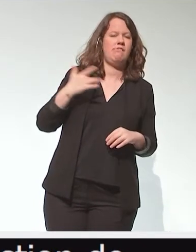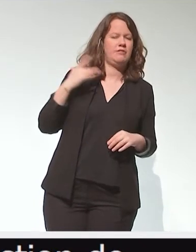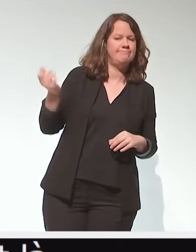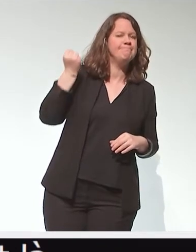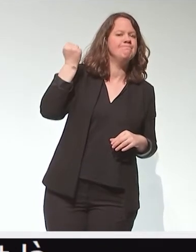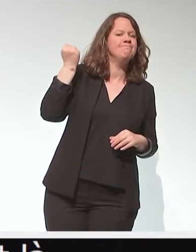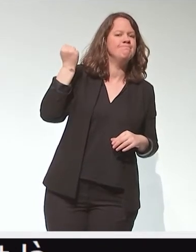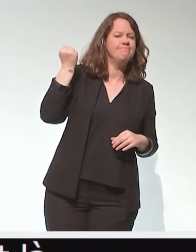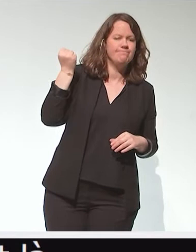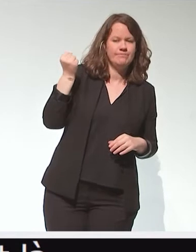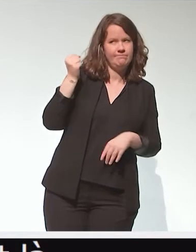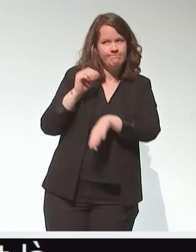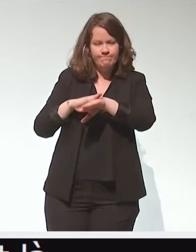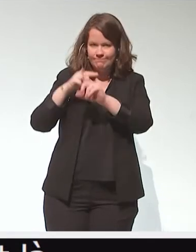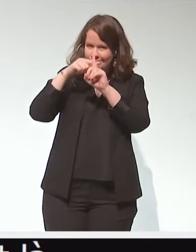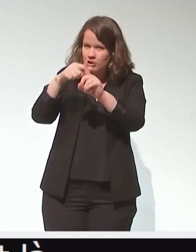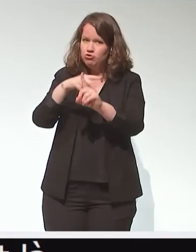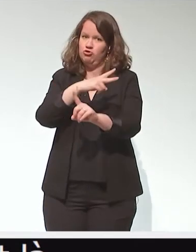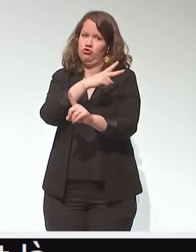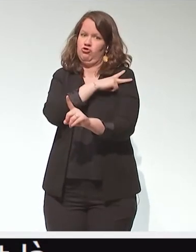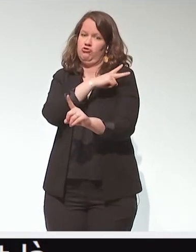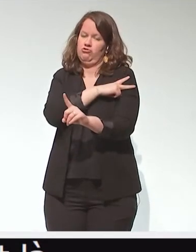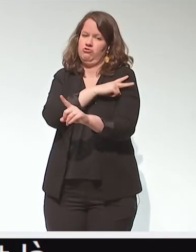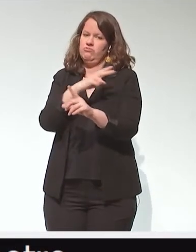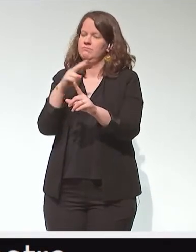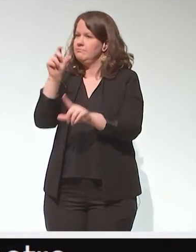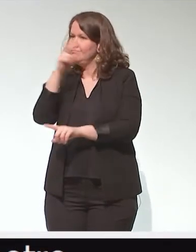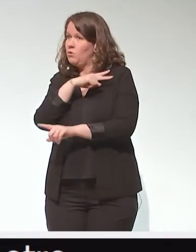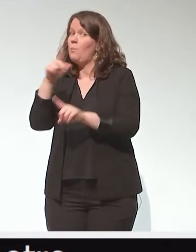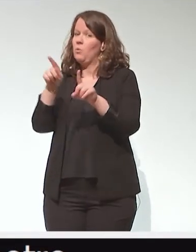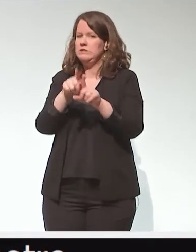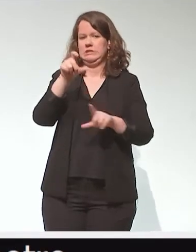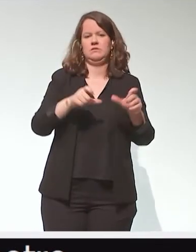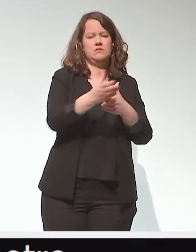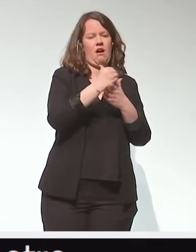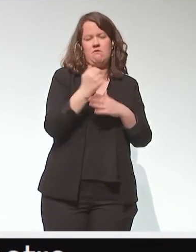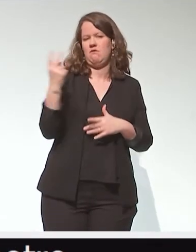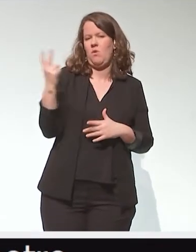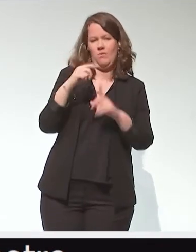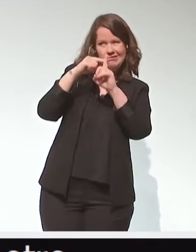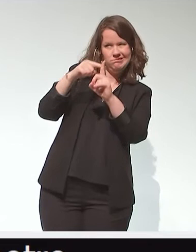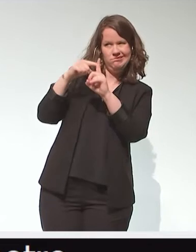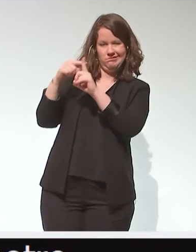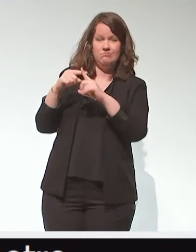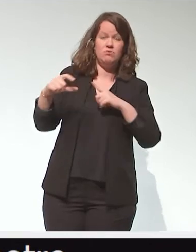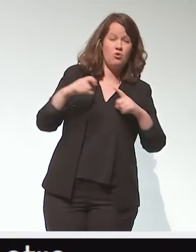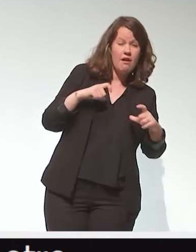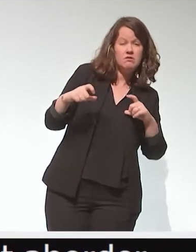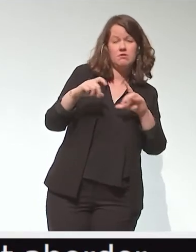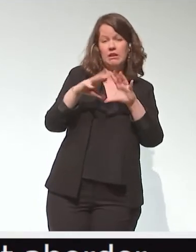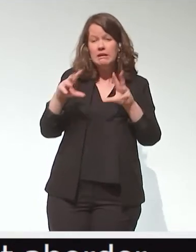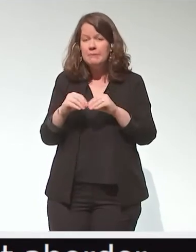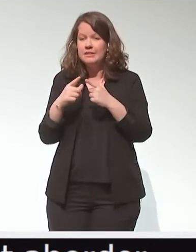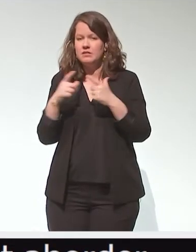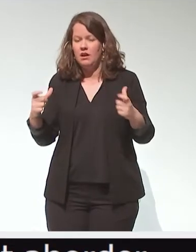counterpart said something really interesting. How do you approach employers as well as employees? Well, there